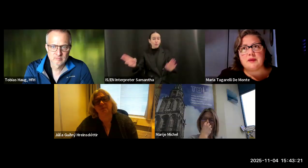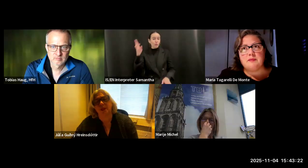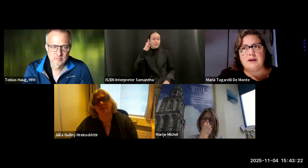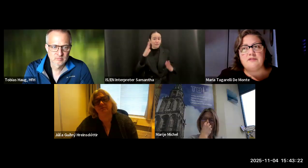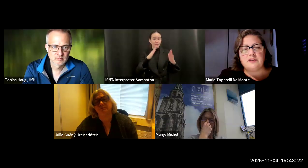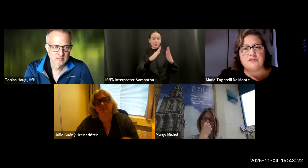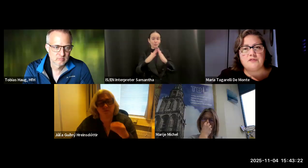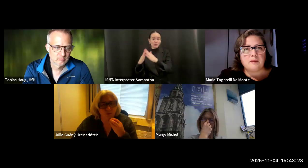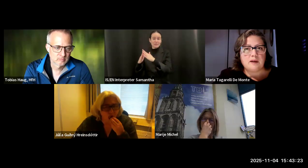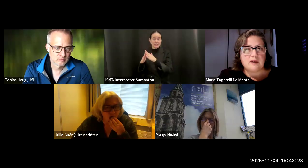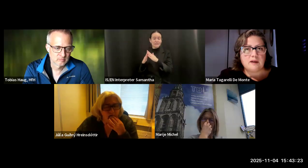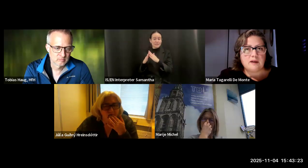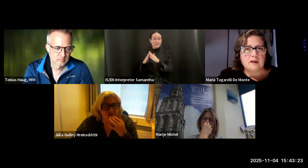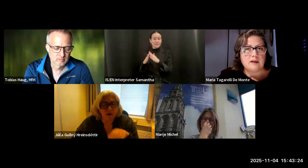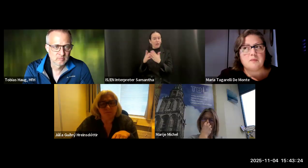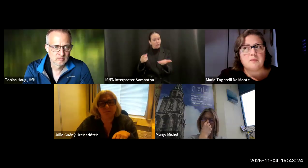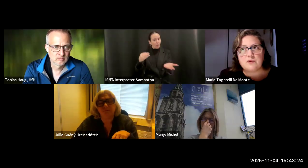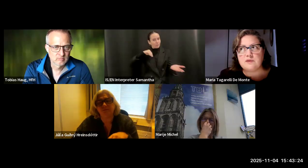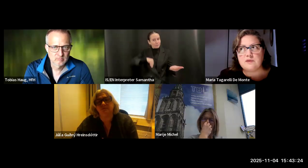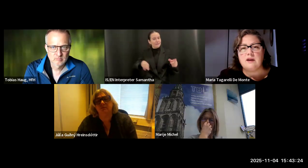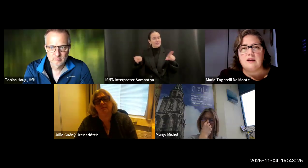actually benefit from